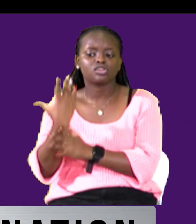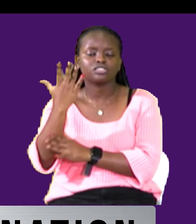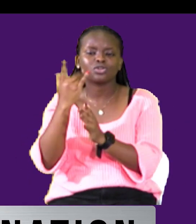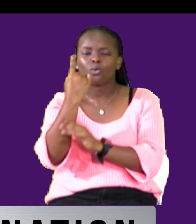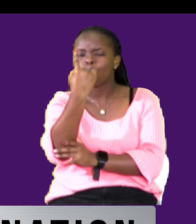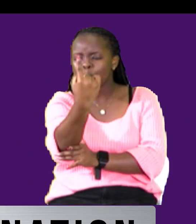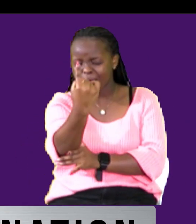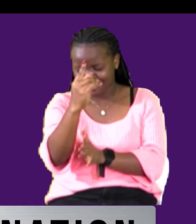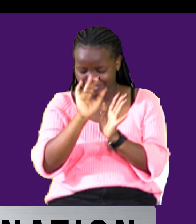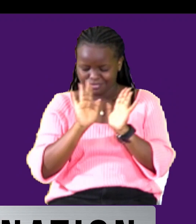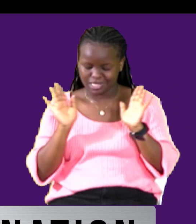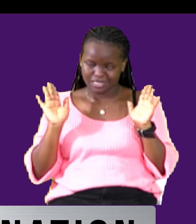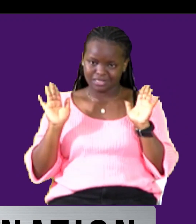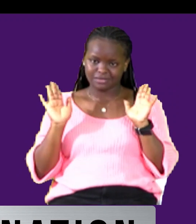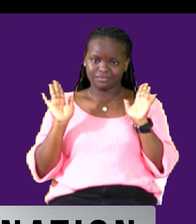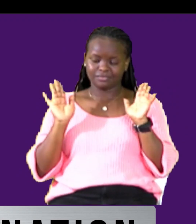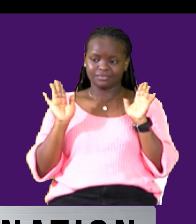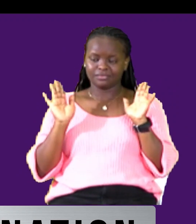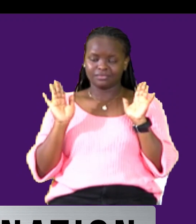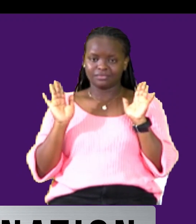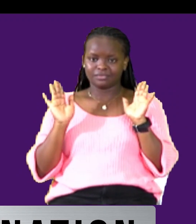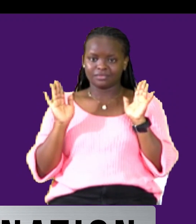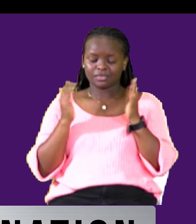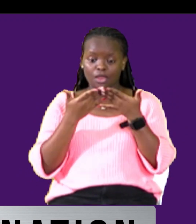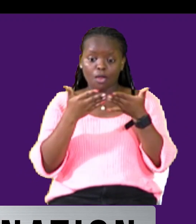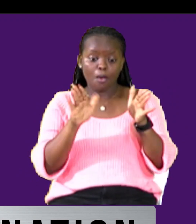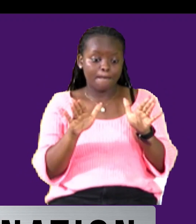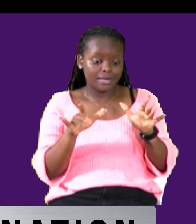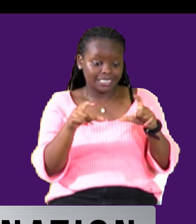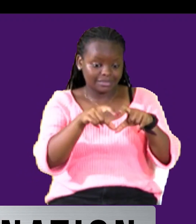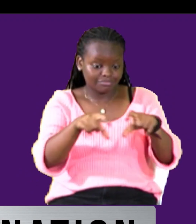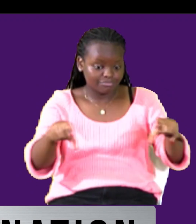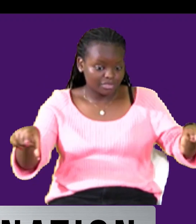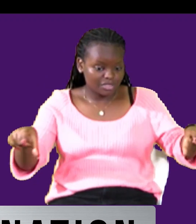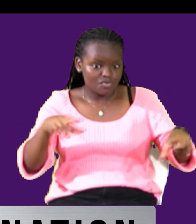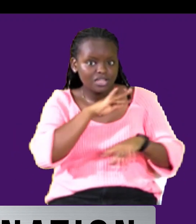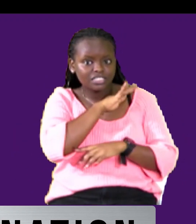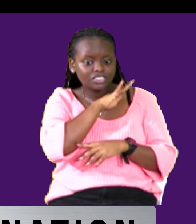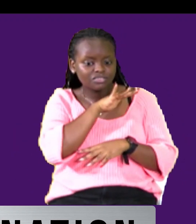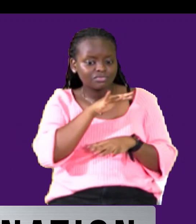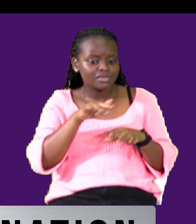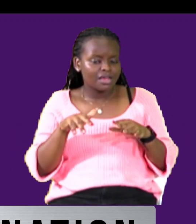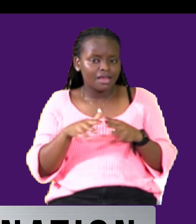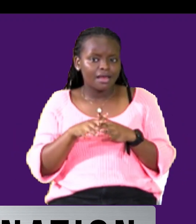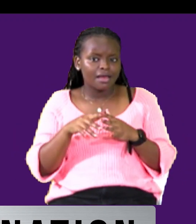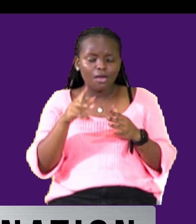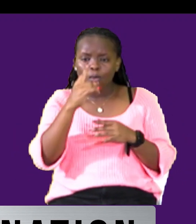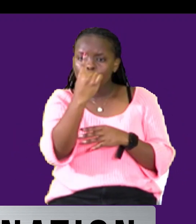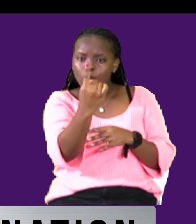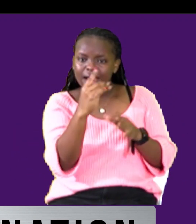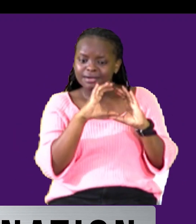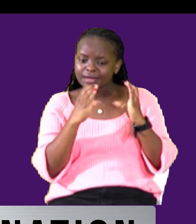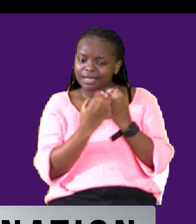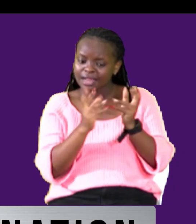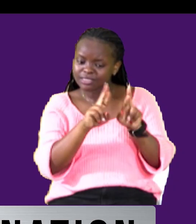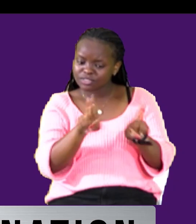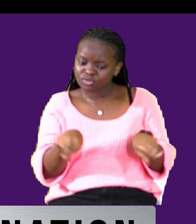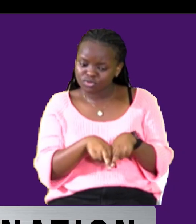of them is opening a sewage, a major project. No, one classroom. Okay. Is it a major project?